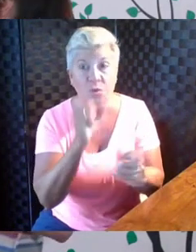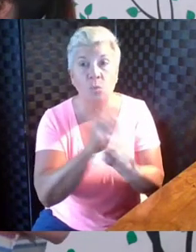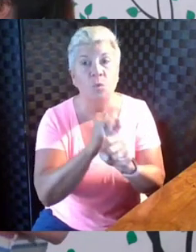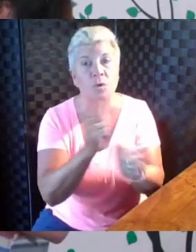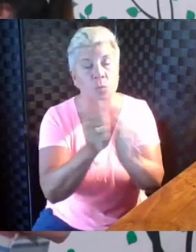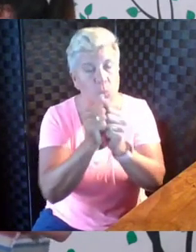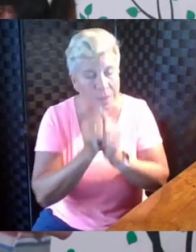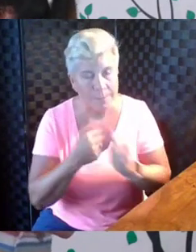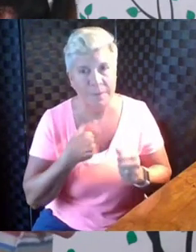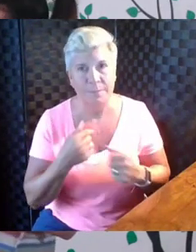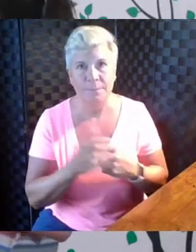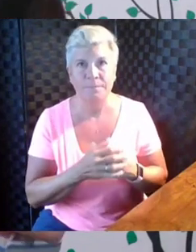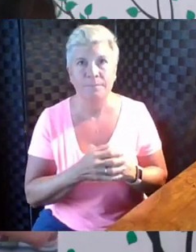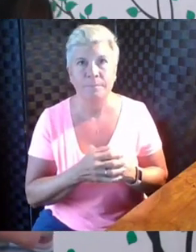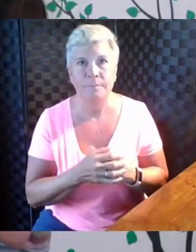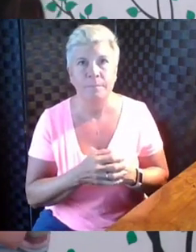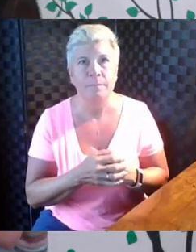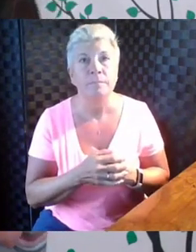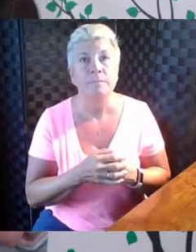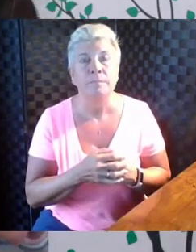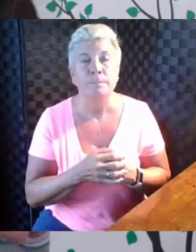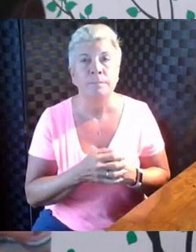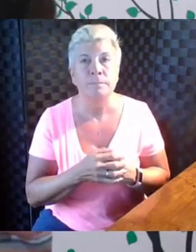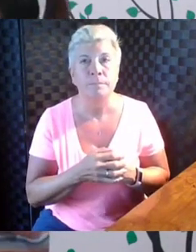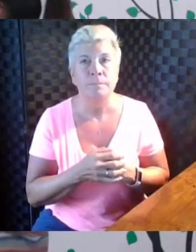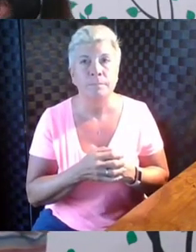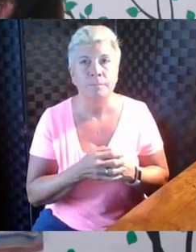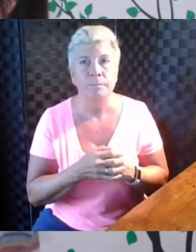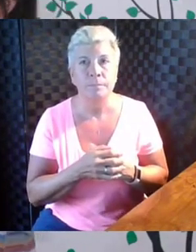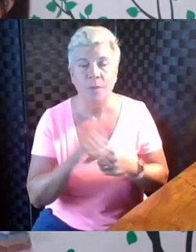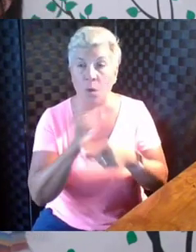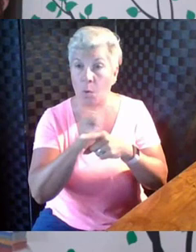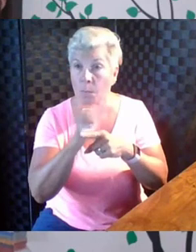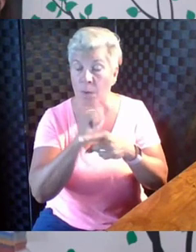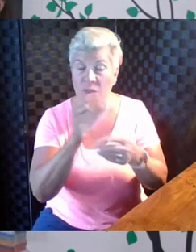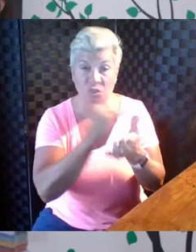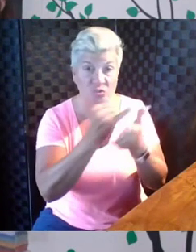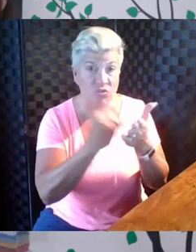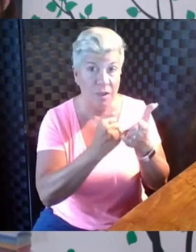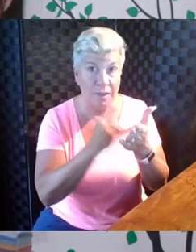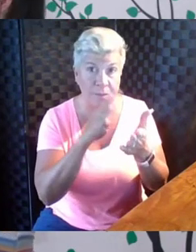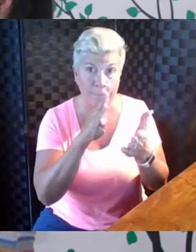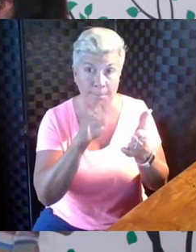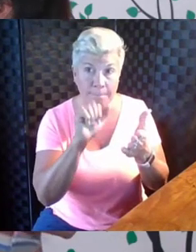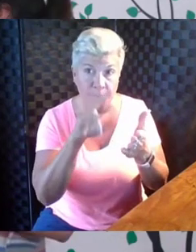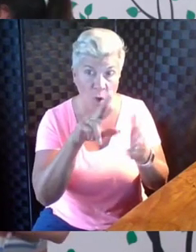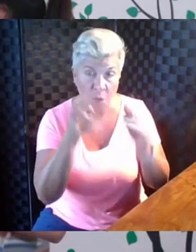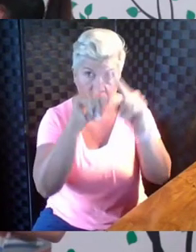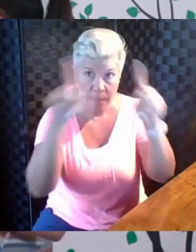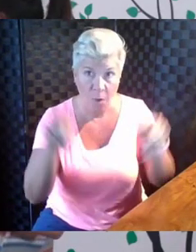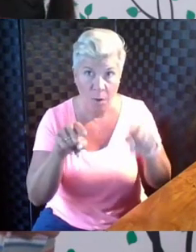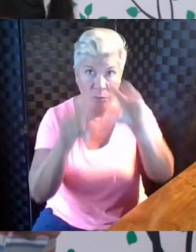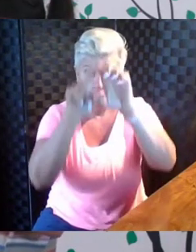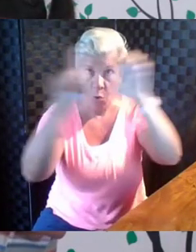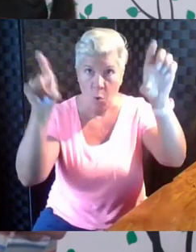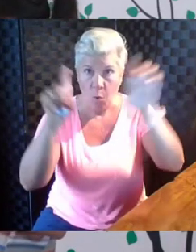problems together. So we are going to practice drawing that bar model or that part-whole model, and we are